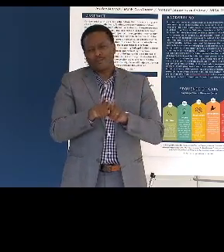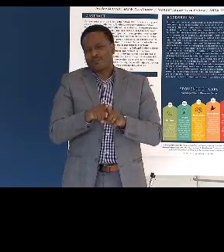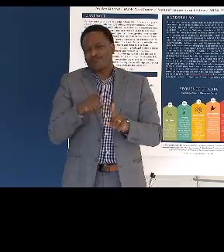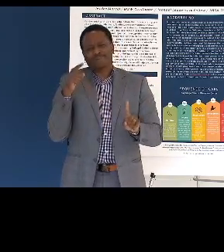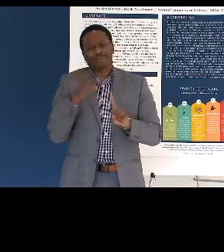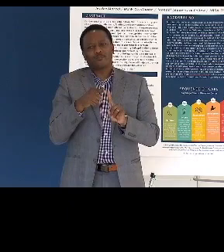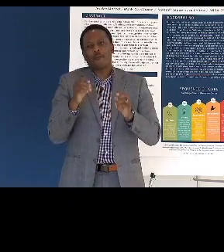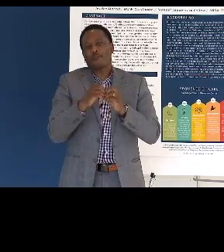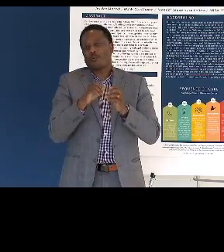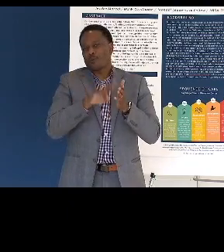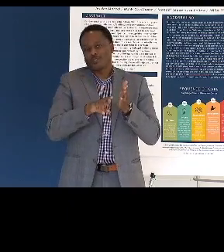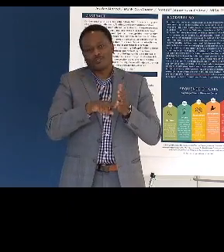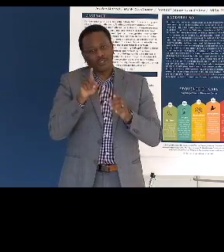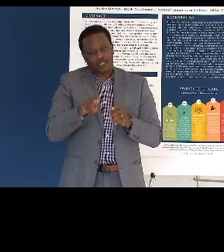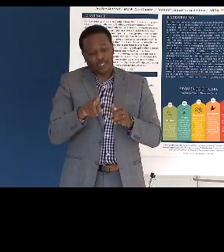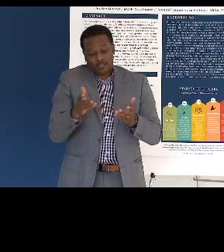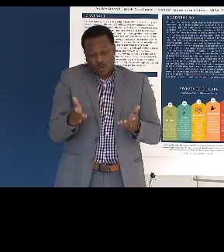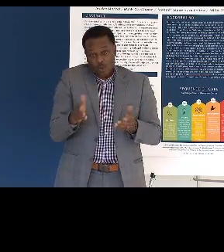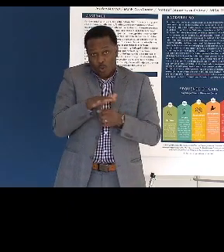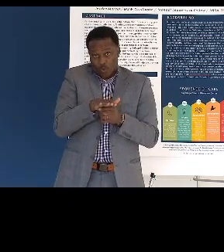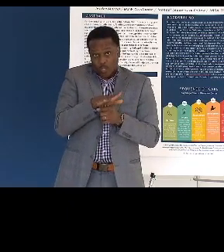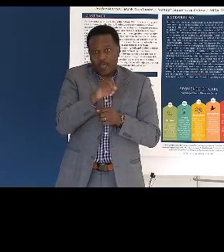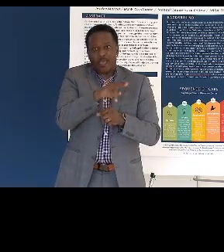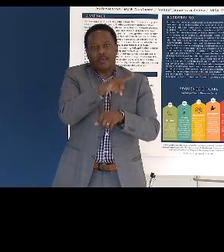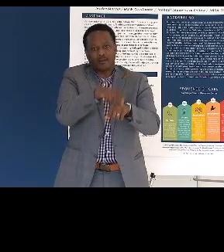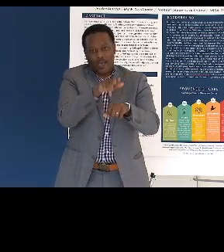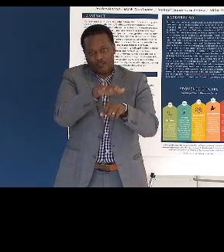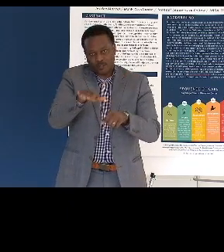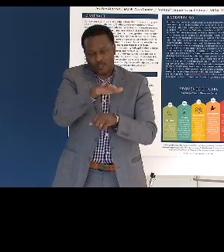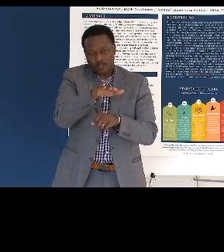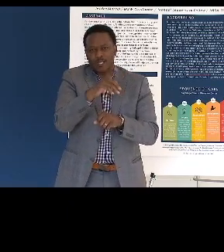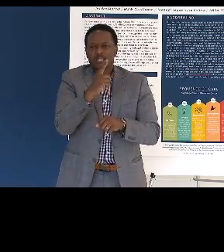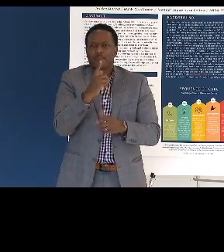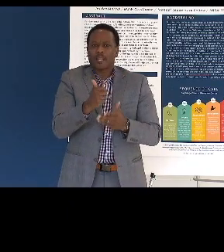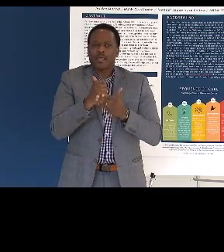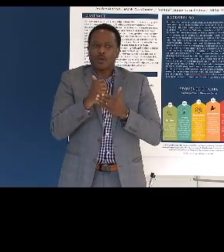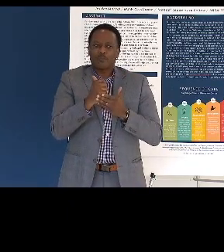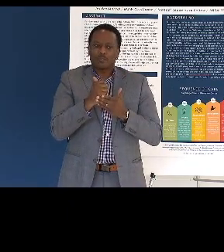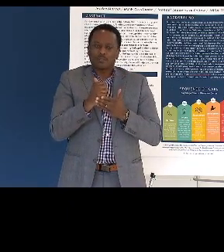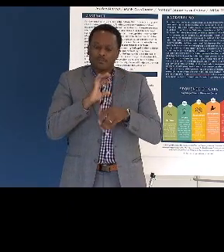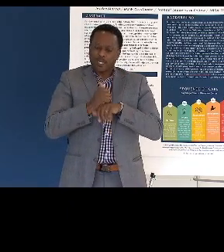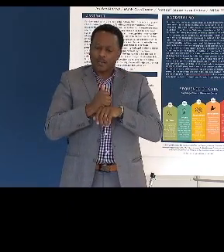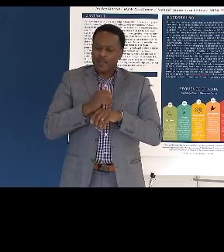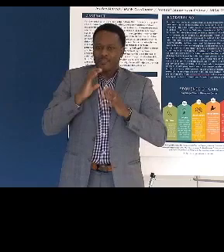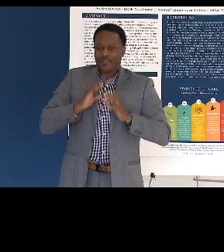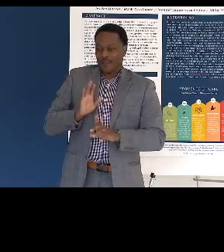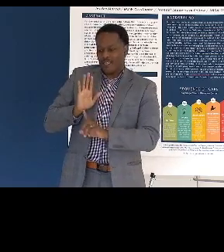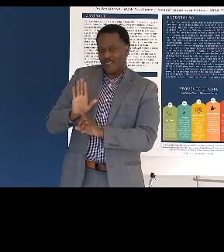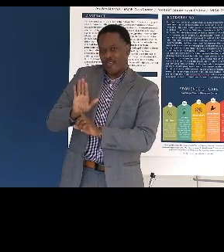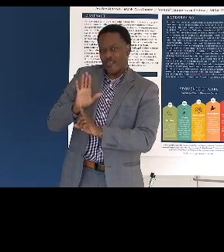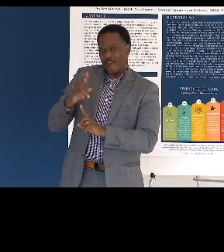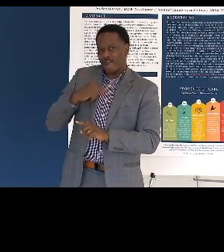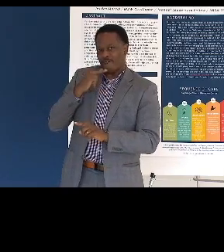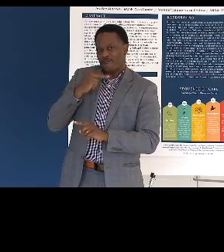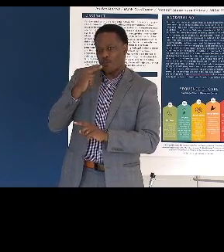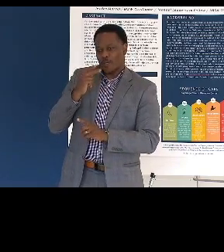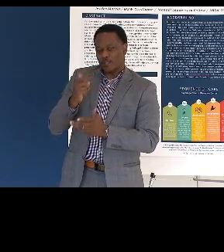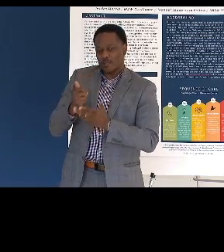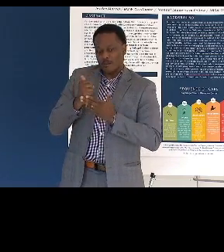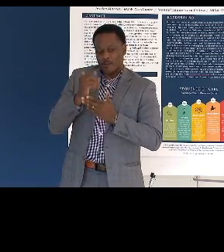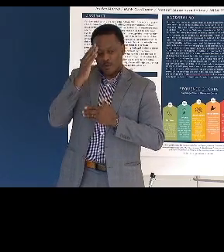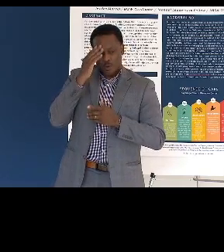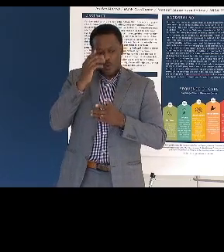and nationally, and something that really prioritizes the client voice so that we can help address those gaps that are occurring.